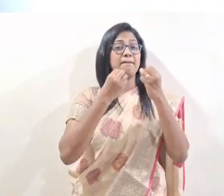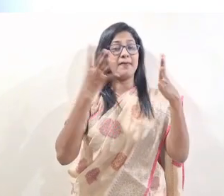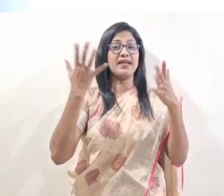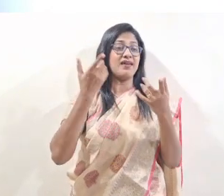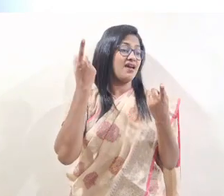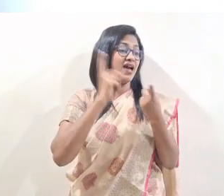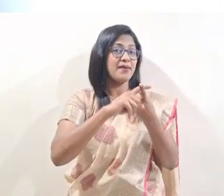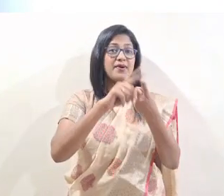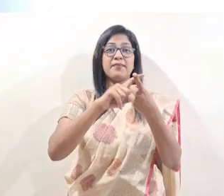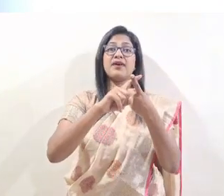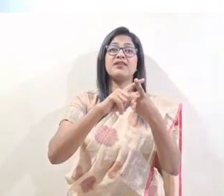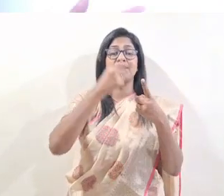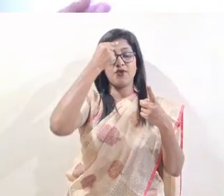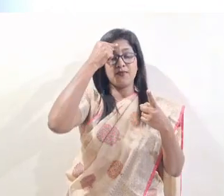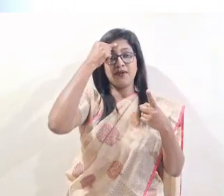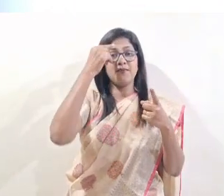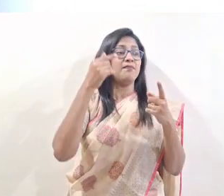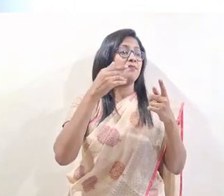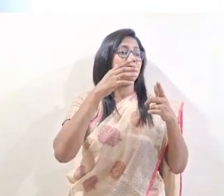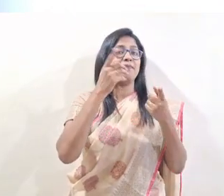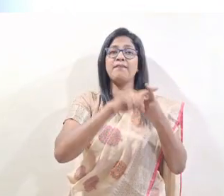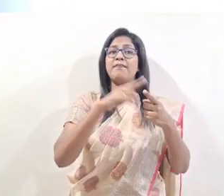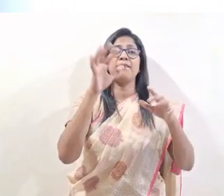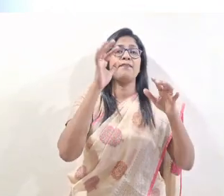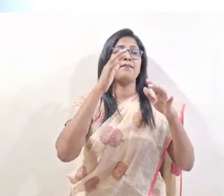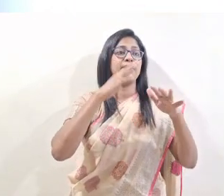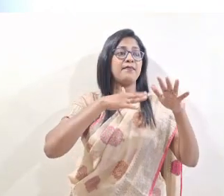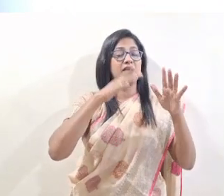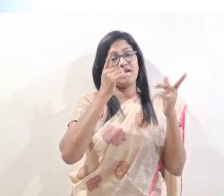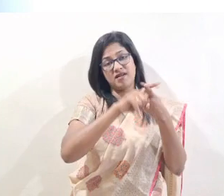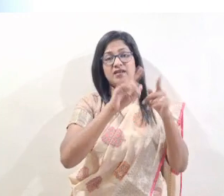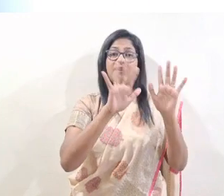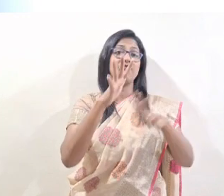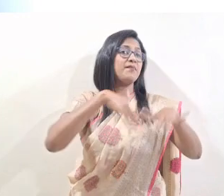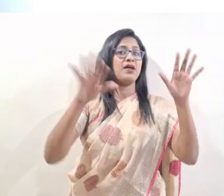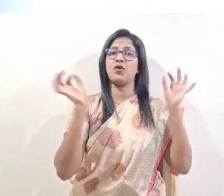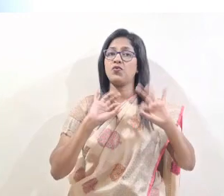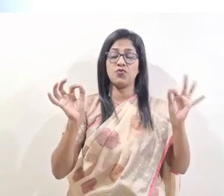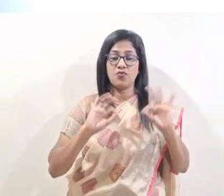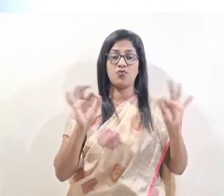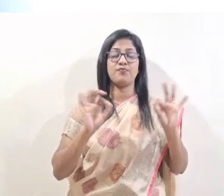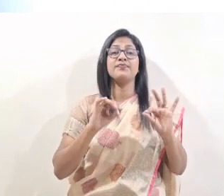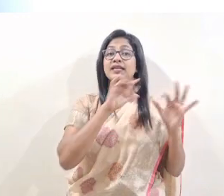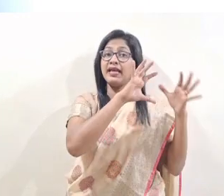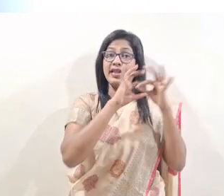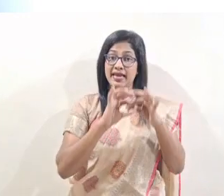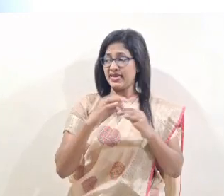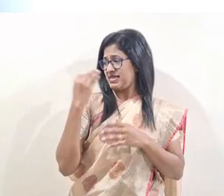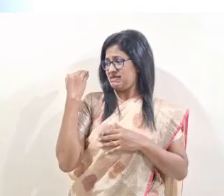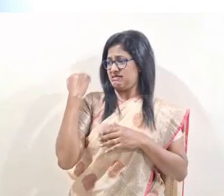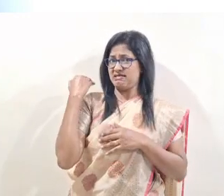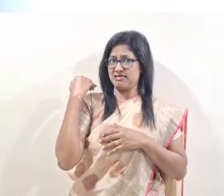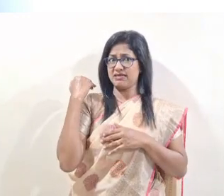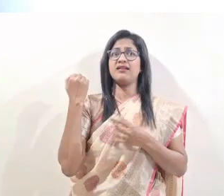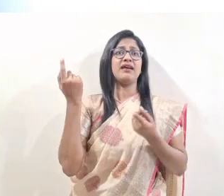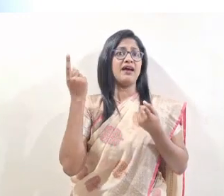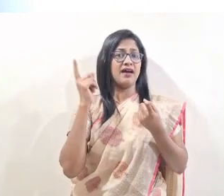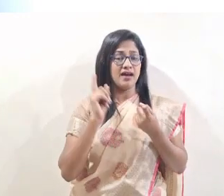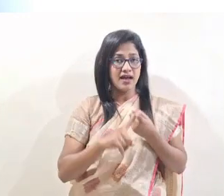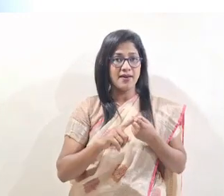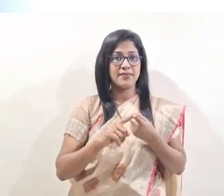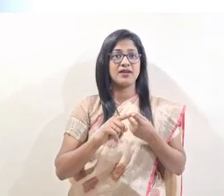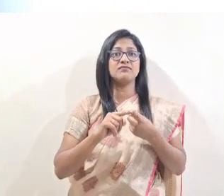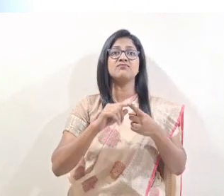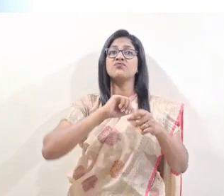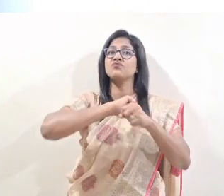unplanned things that can happen, like Mr. Mukund has already explained at the beginning. With specific to very recently happened,